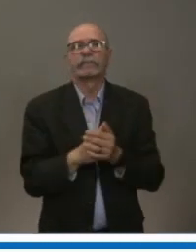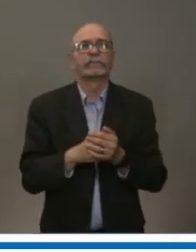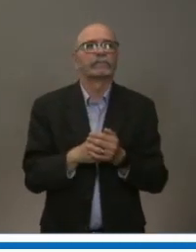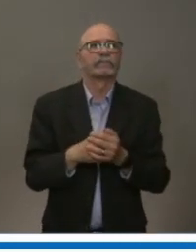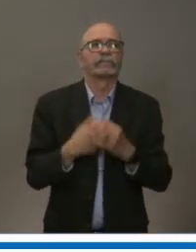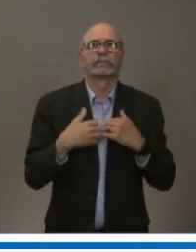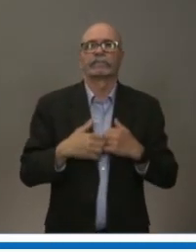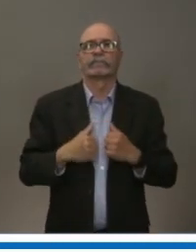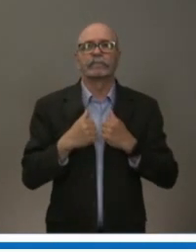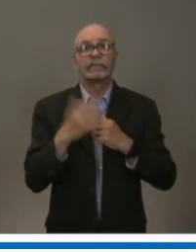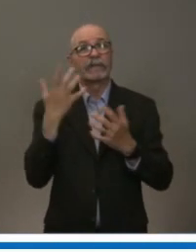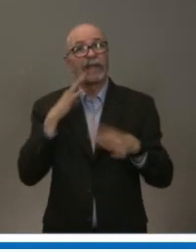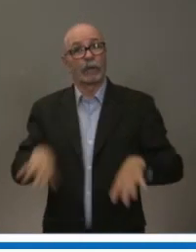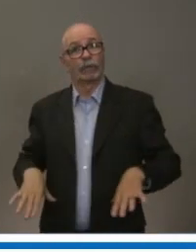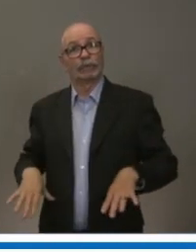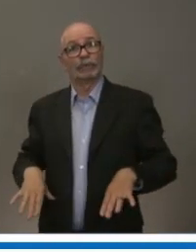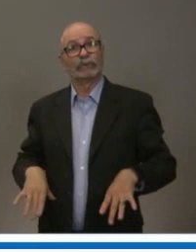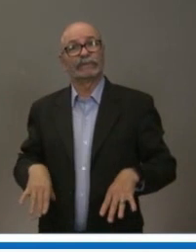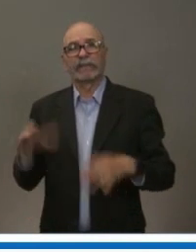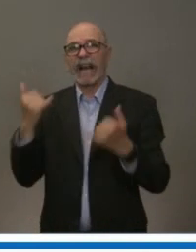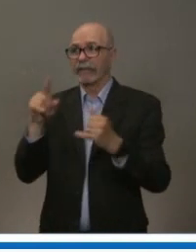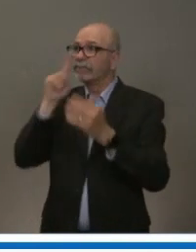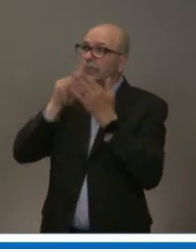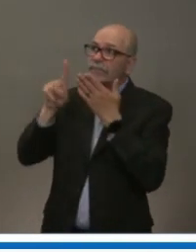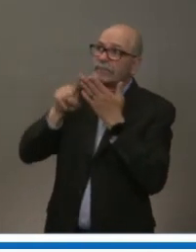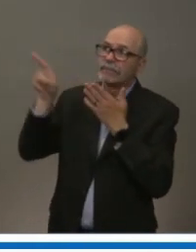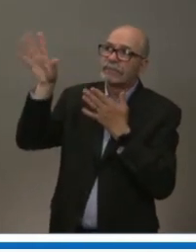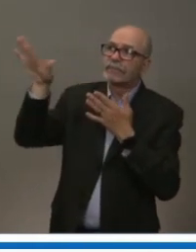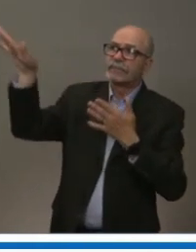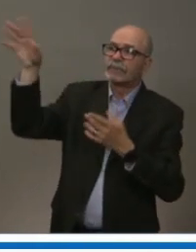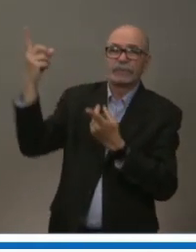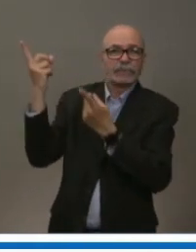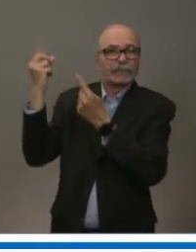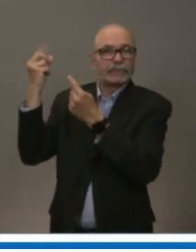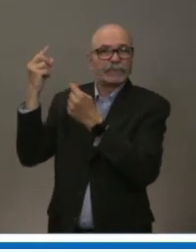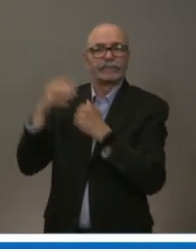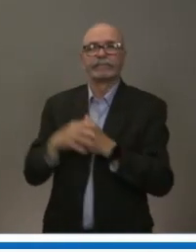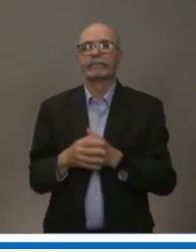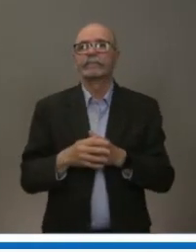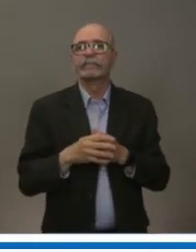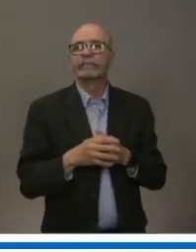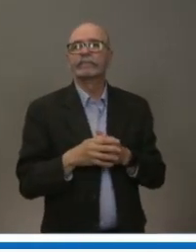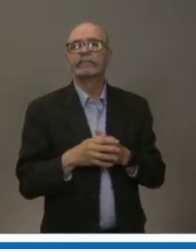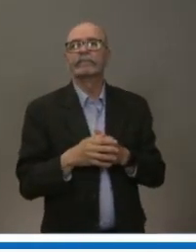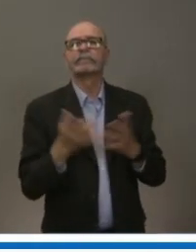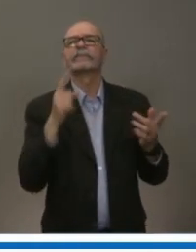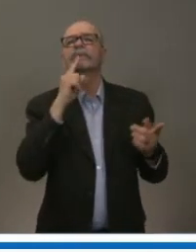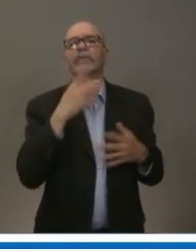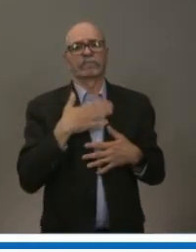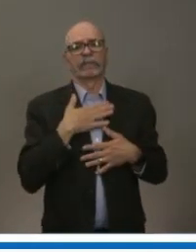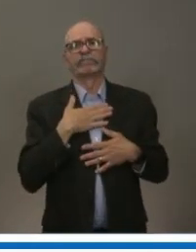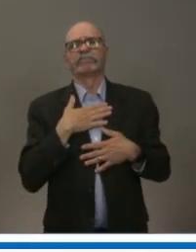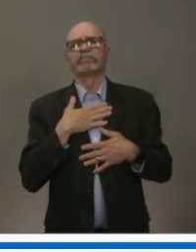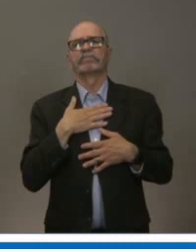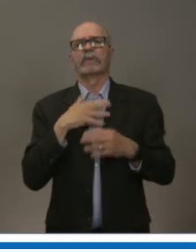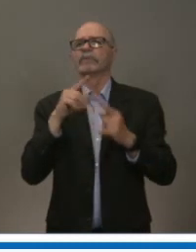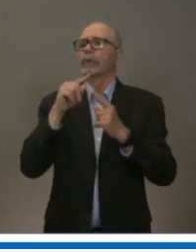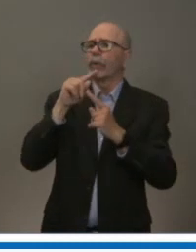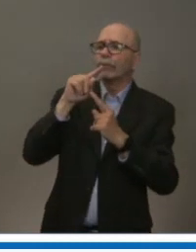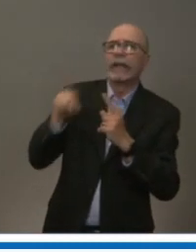doing theirs today. I might just get another one to ask you when ours modeling will be done. I'll answer your first question first.